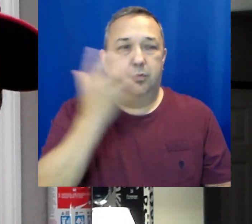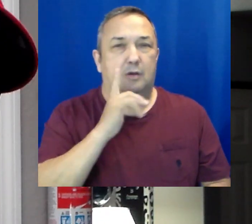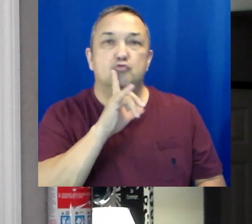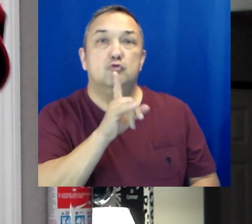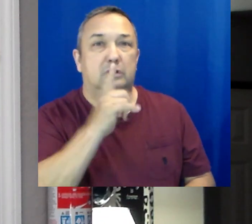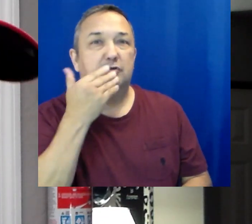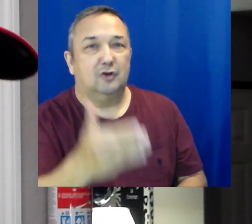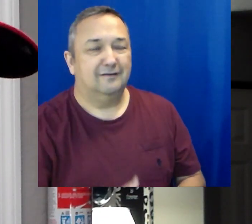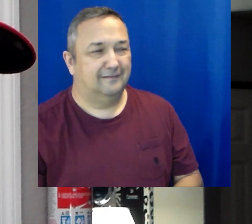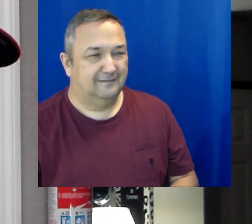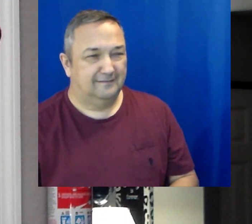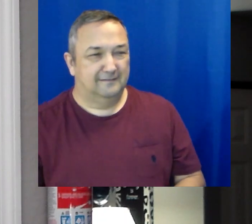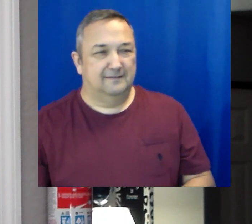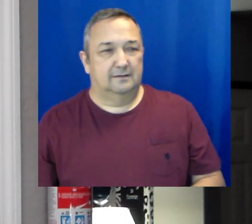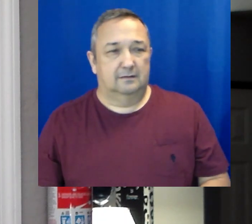Oh, that's really good.